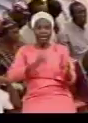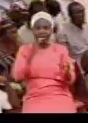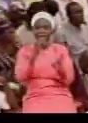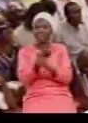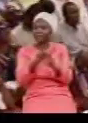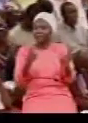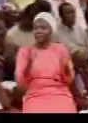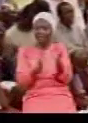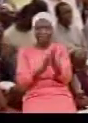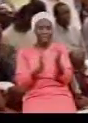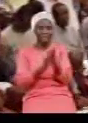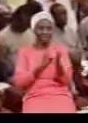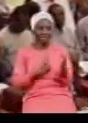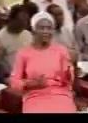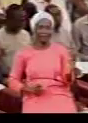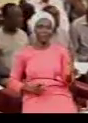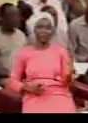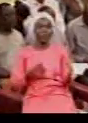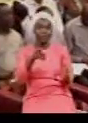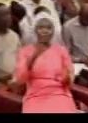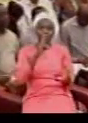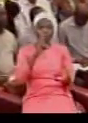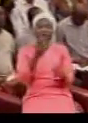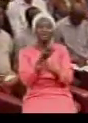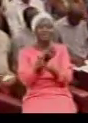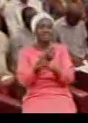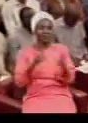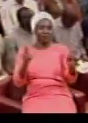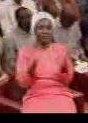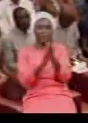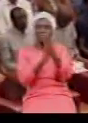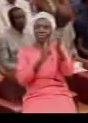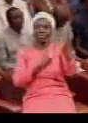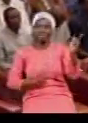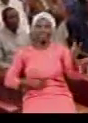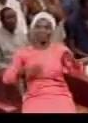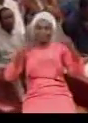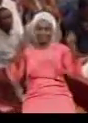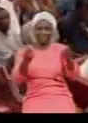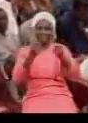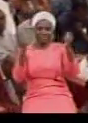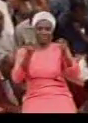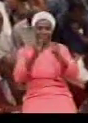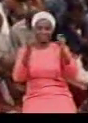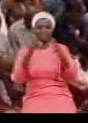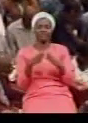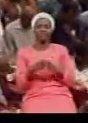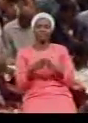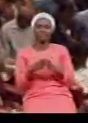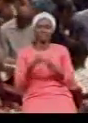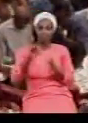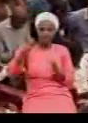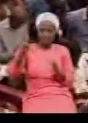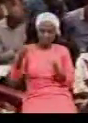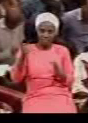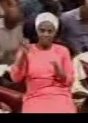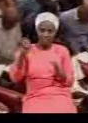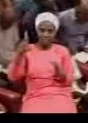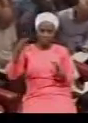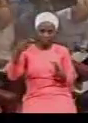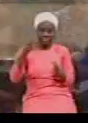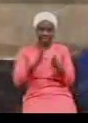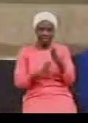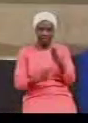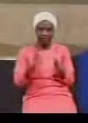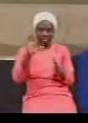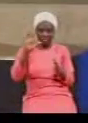Lord. You are delivered, praise the Lord. Jeremiah chapter 15, verse